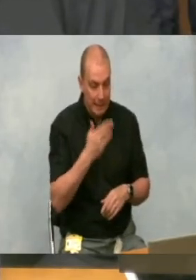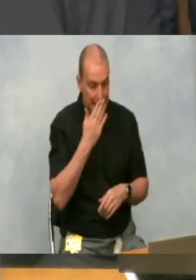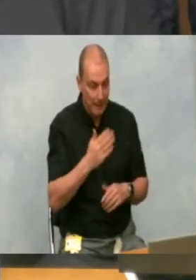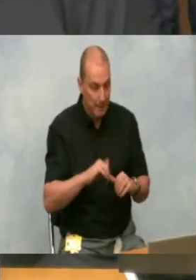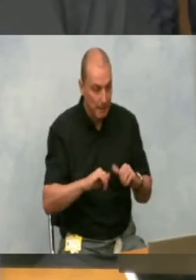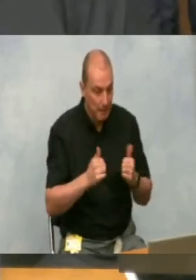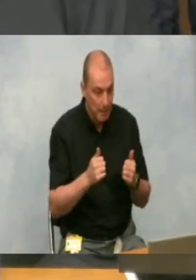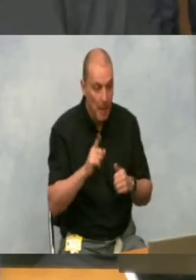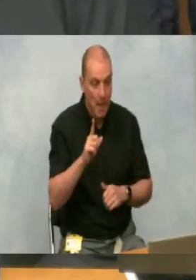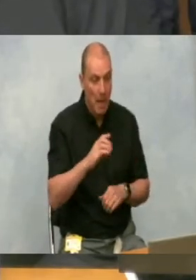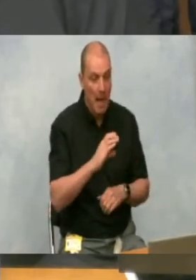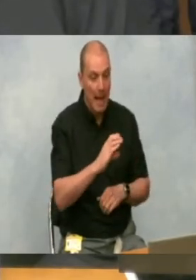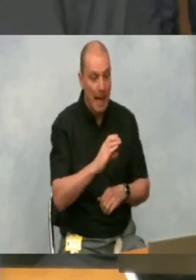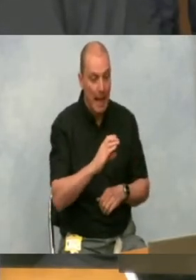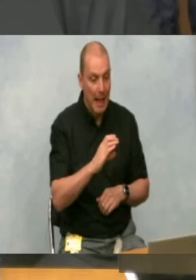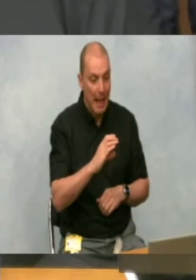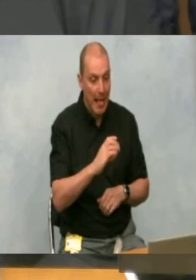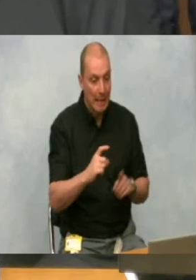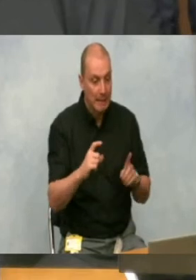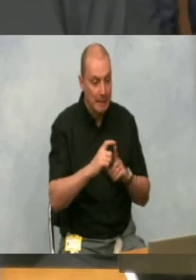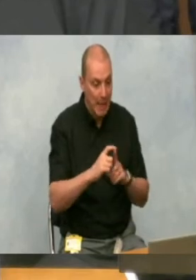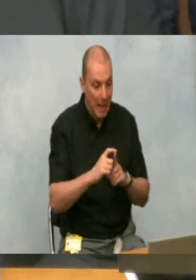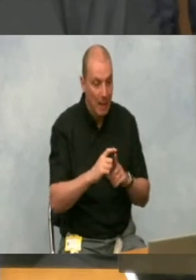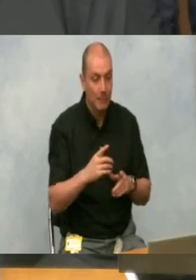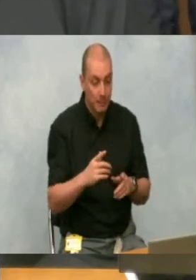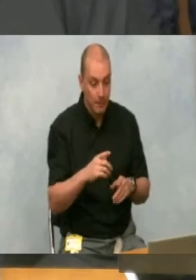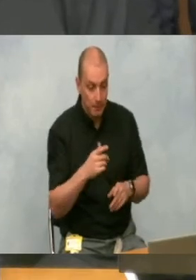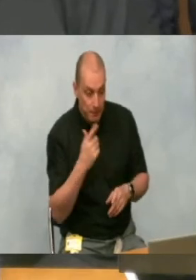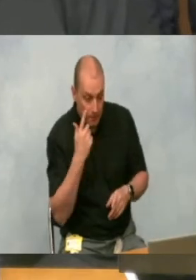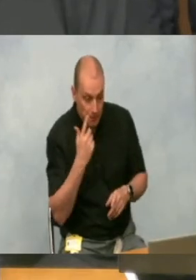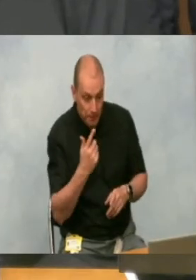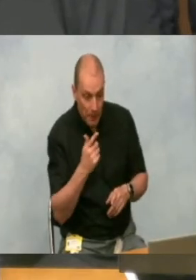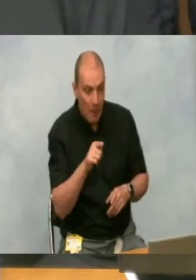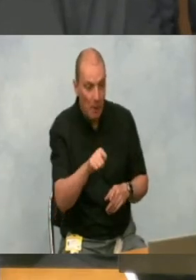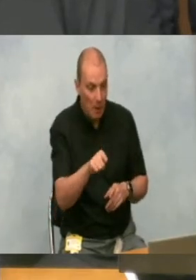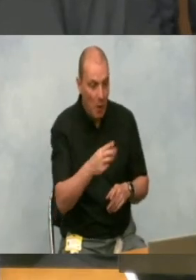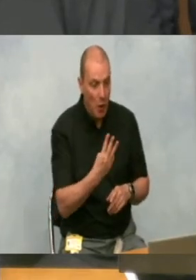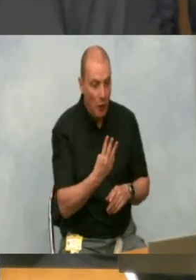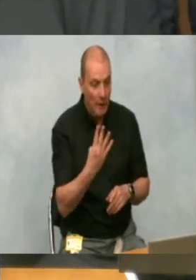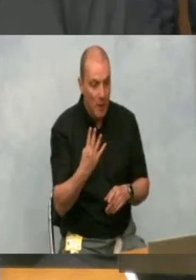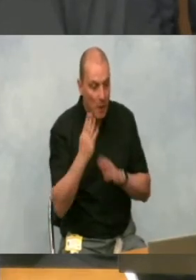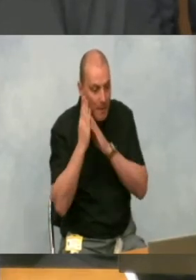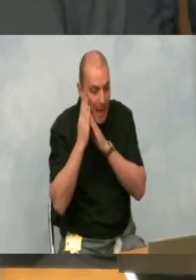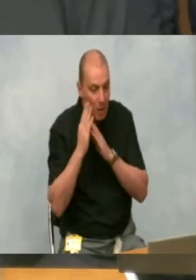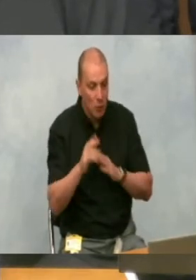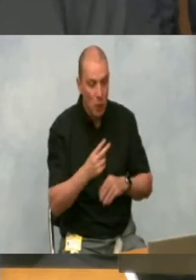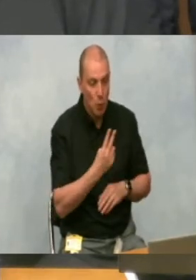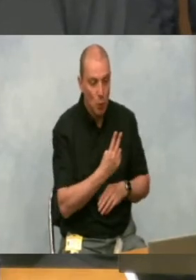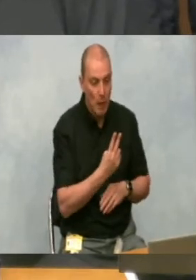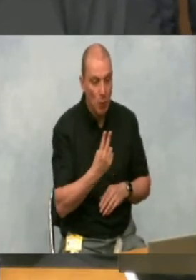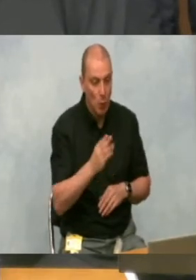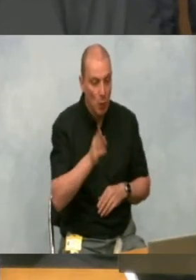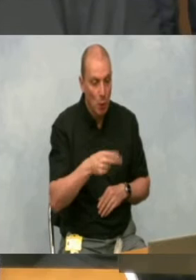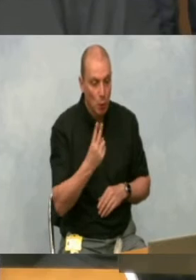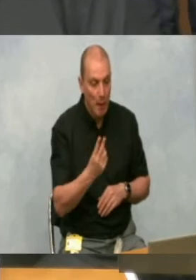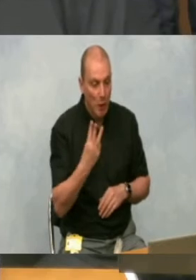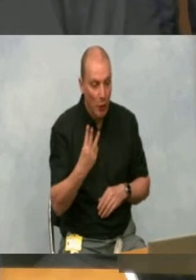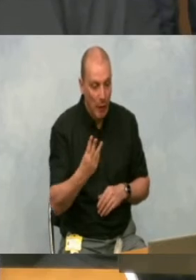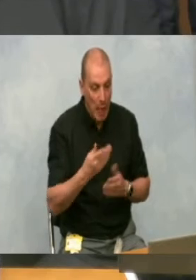for Clydesdale, the current 3 and 4 bed new build completions for 22-23 sits currently at